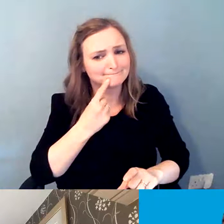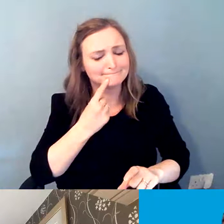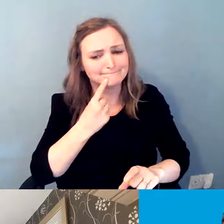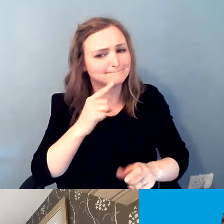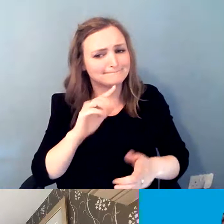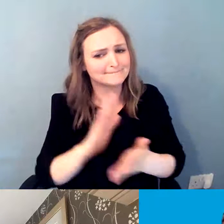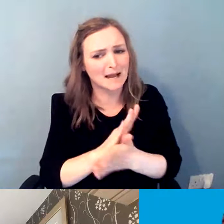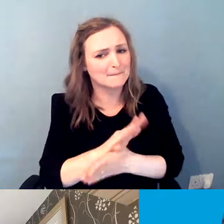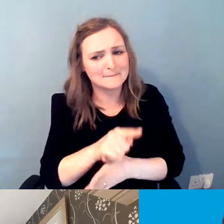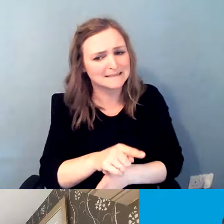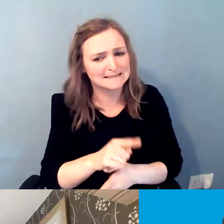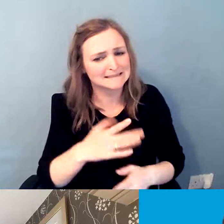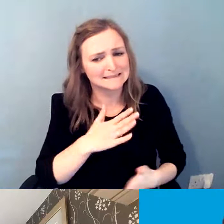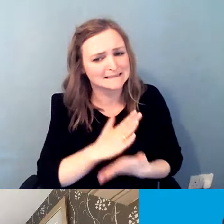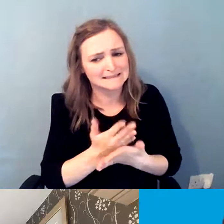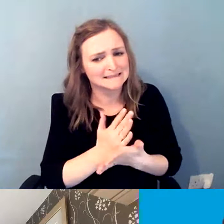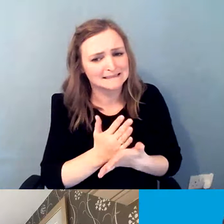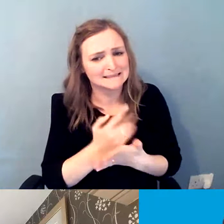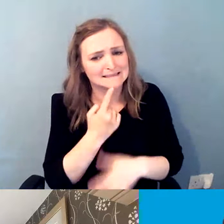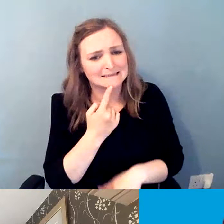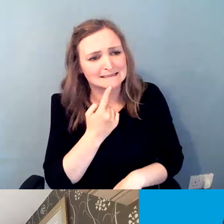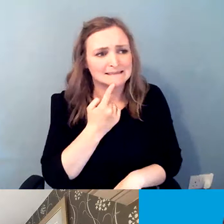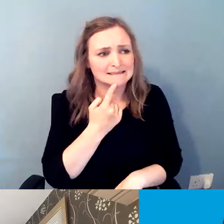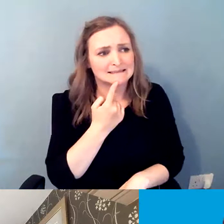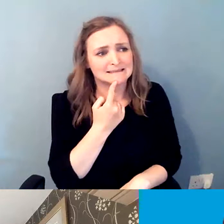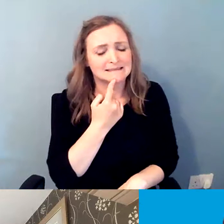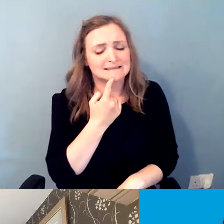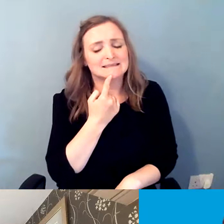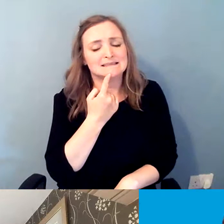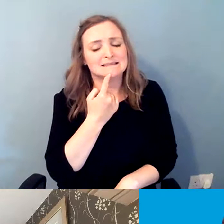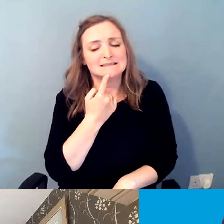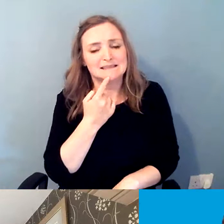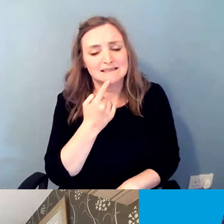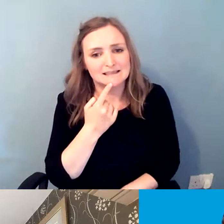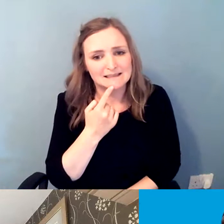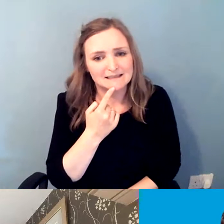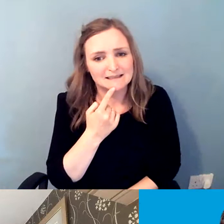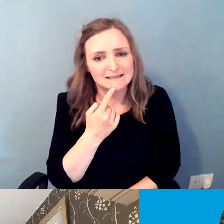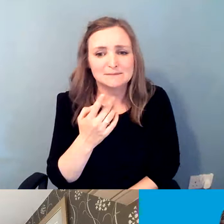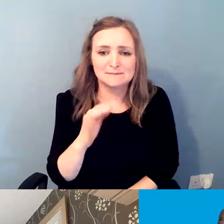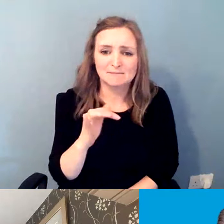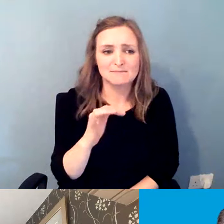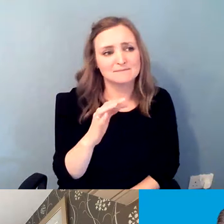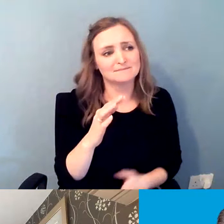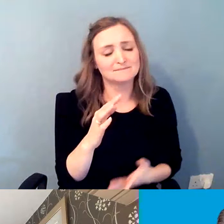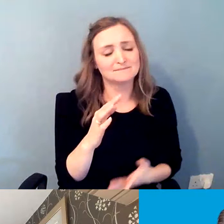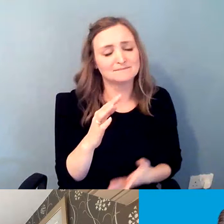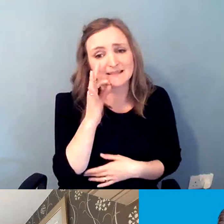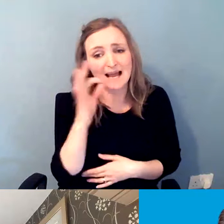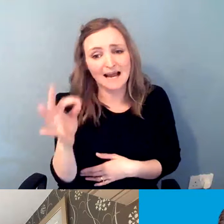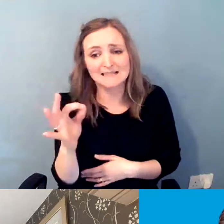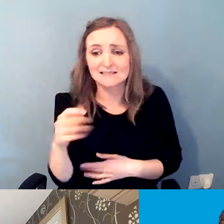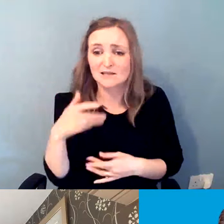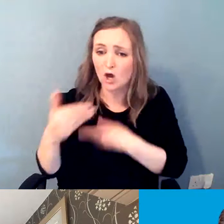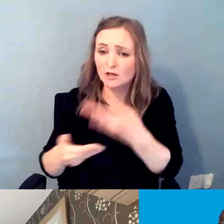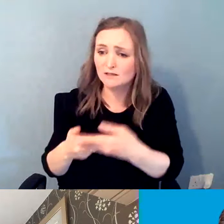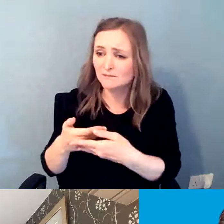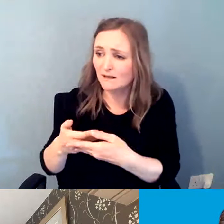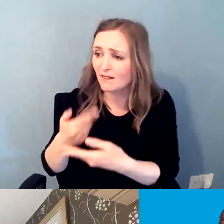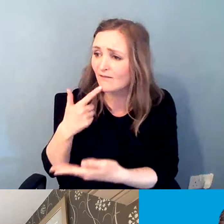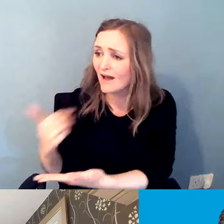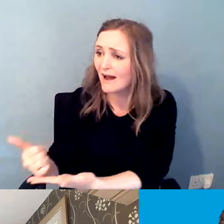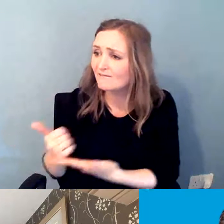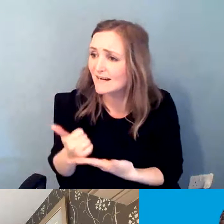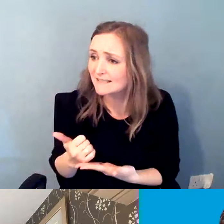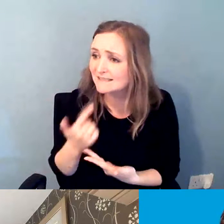clinician, look, even if you don't want to refer, perhaps use advice and guidance, talk to your secondary care colleagues to just make sure